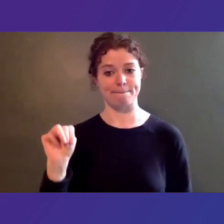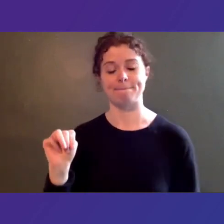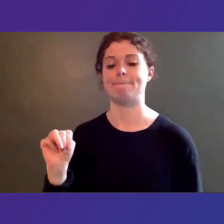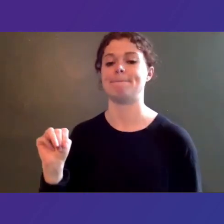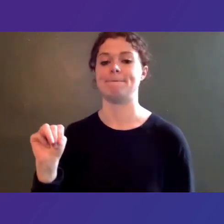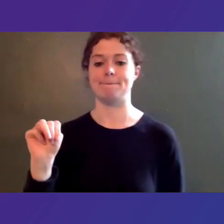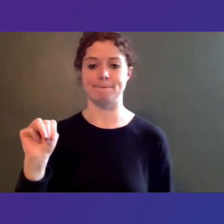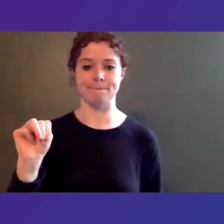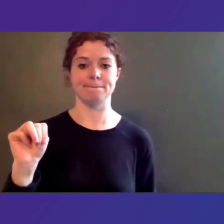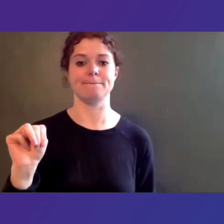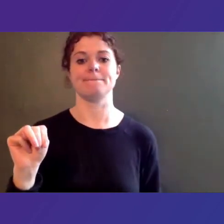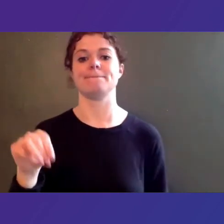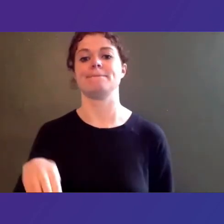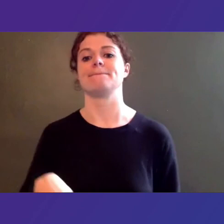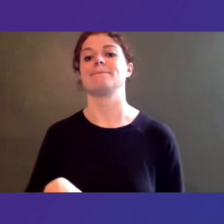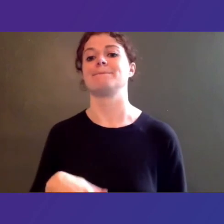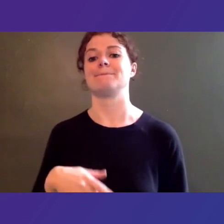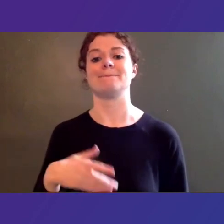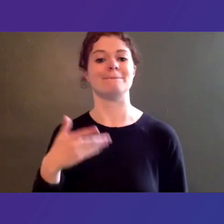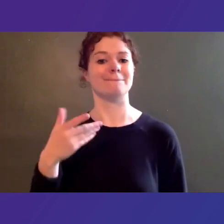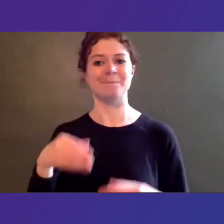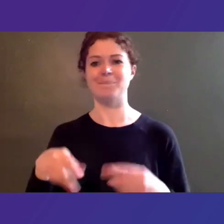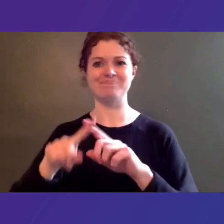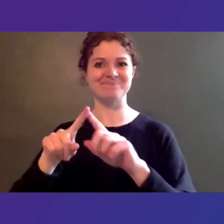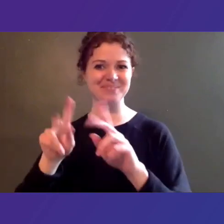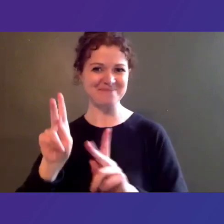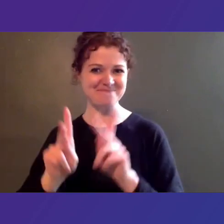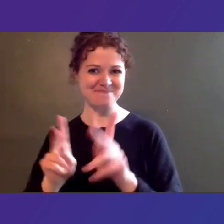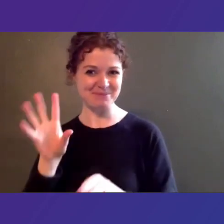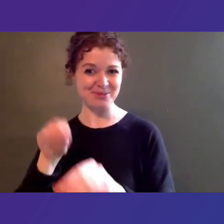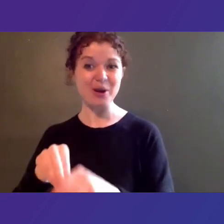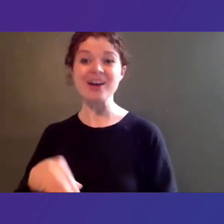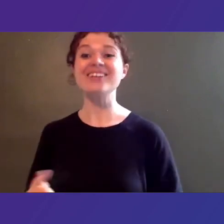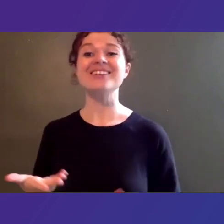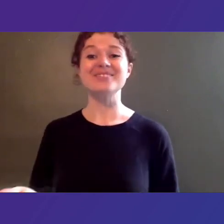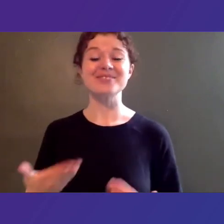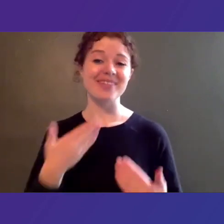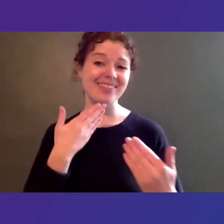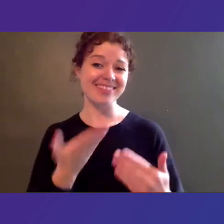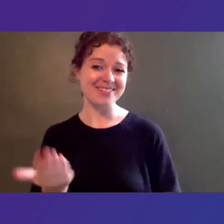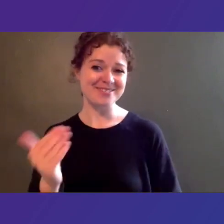Onye Ozuzu. Have a wonderful day, everybody. Cheers, and thanks again.